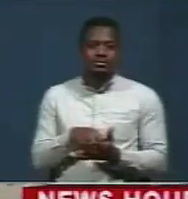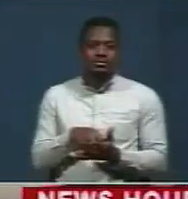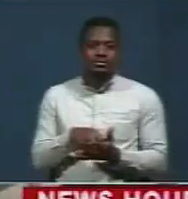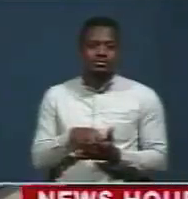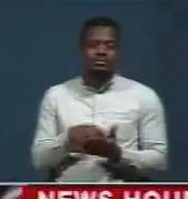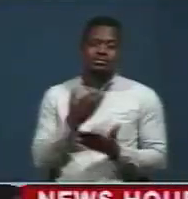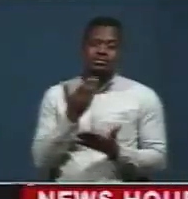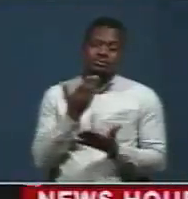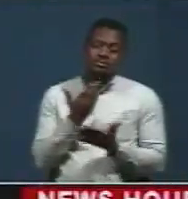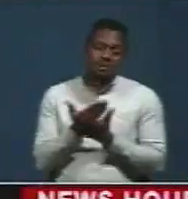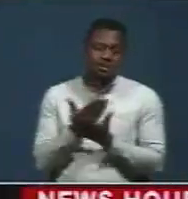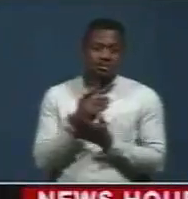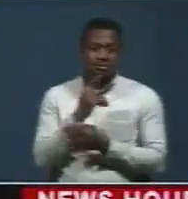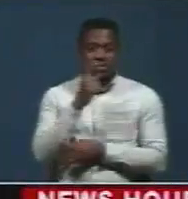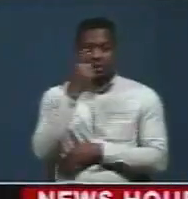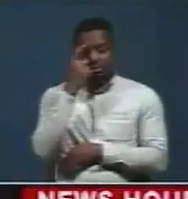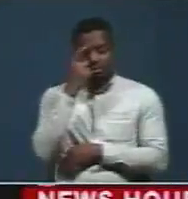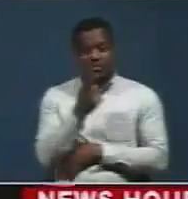name? Your papa had so.